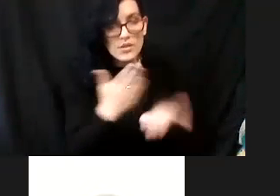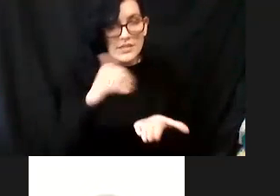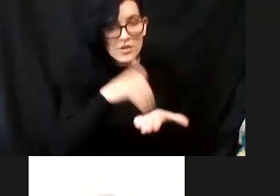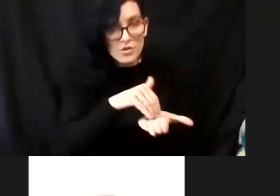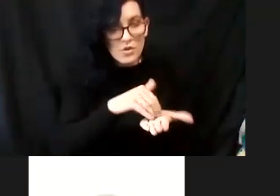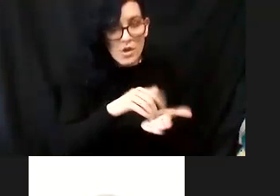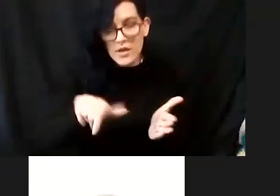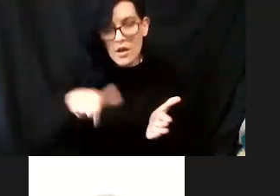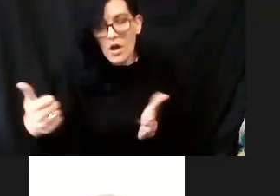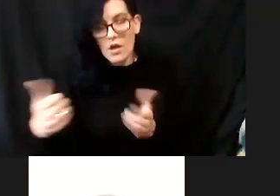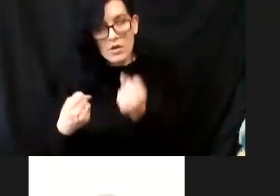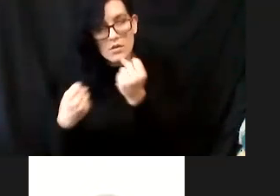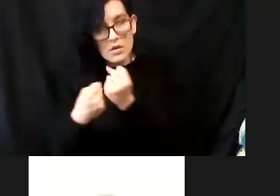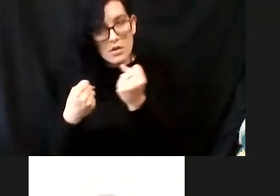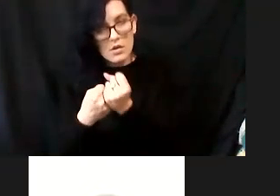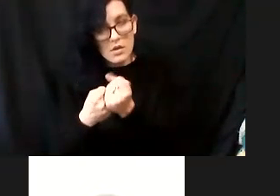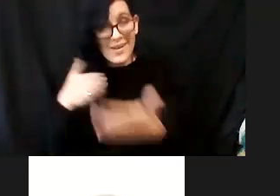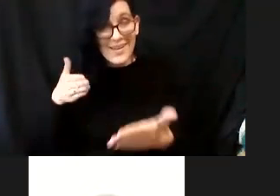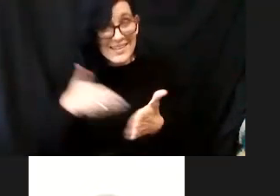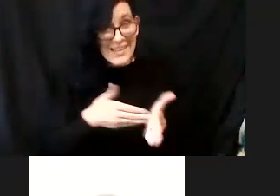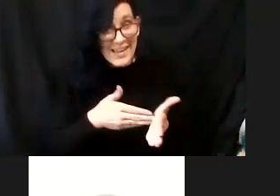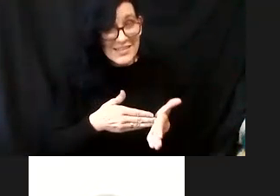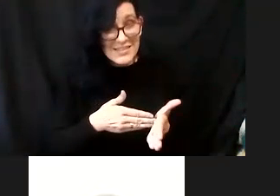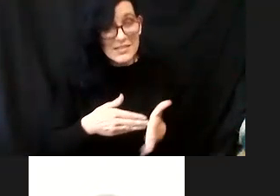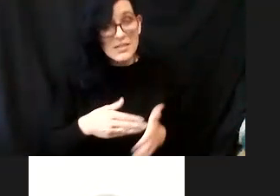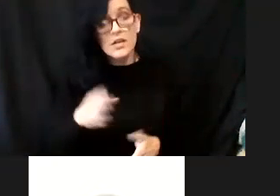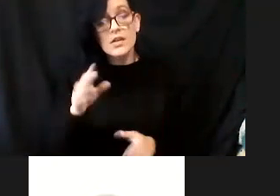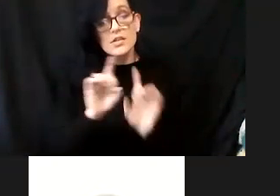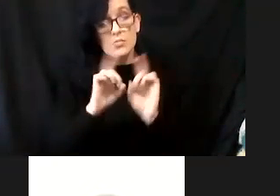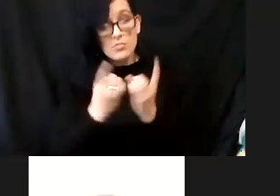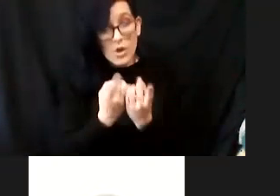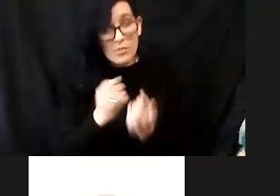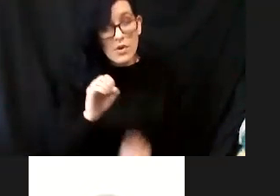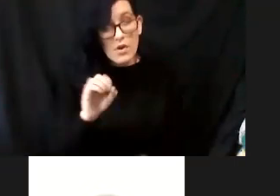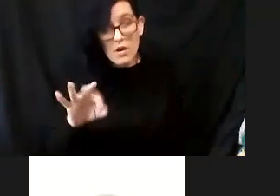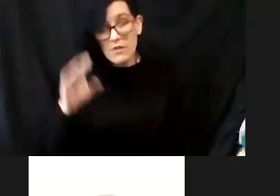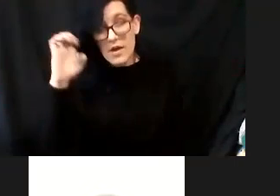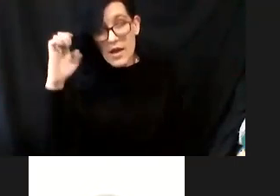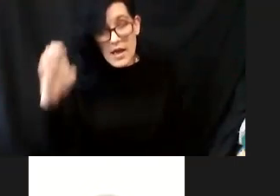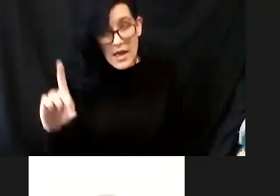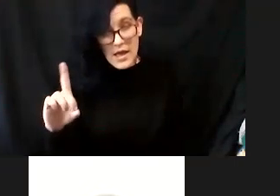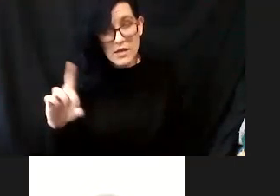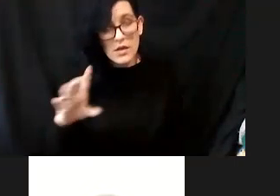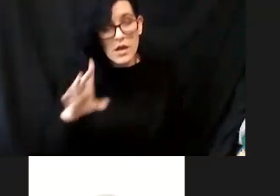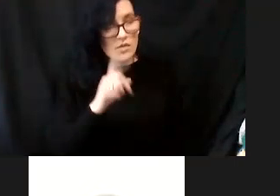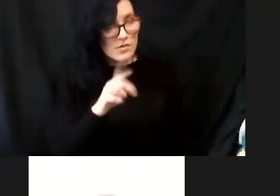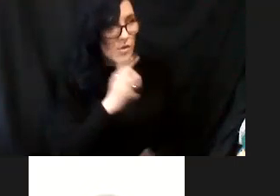the Department of Ed to try to stop these garnishments. So they're seeking declaratory relief and an